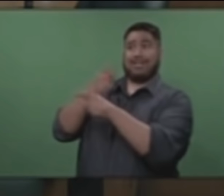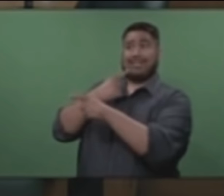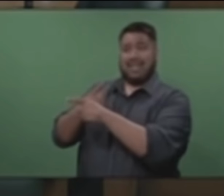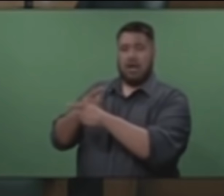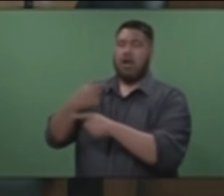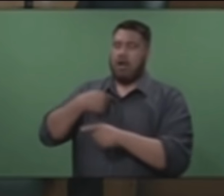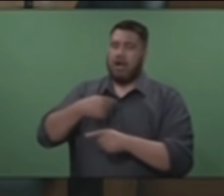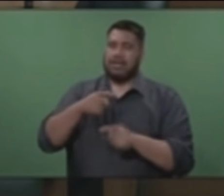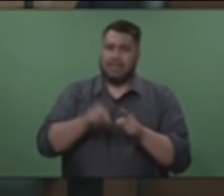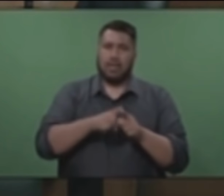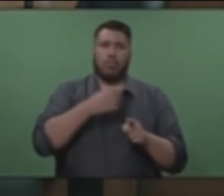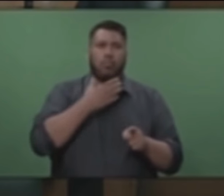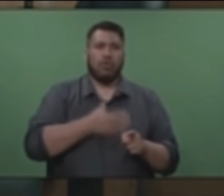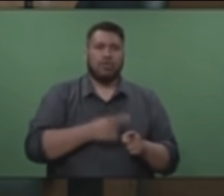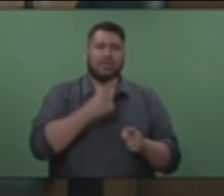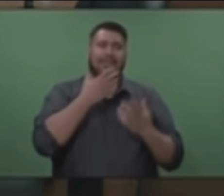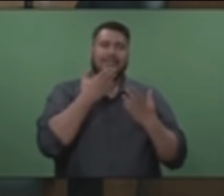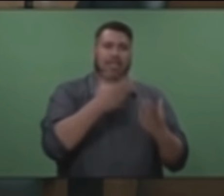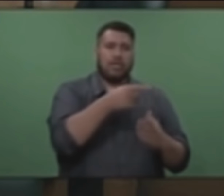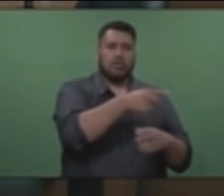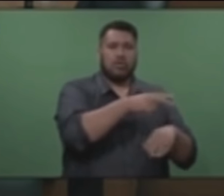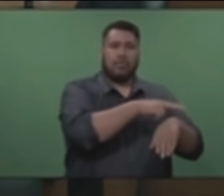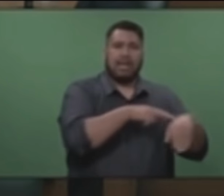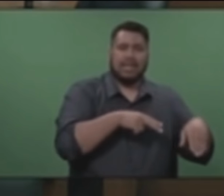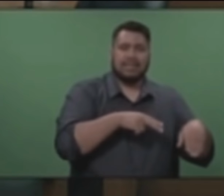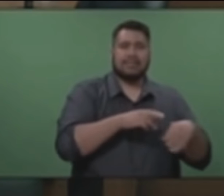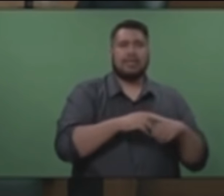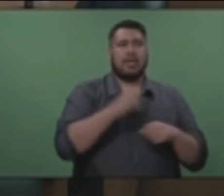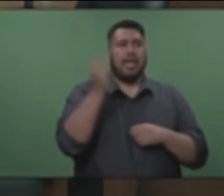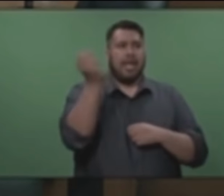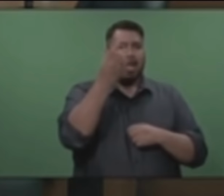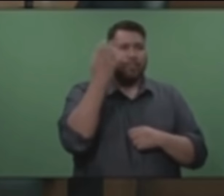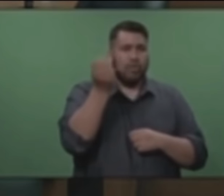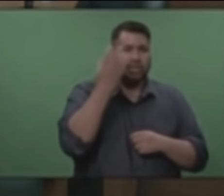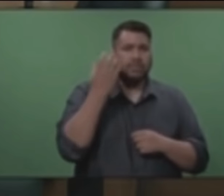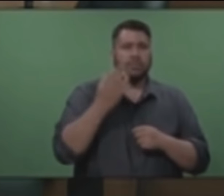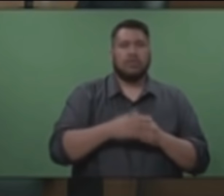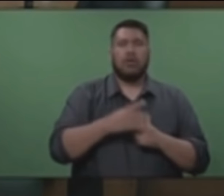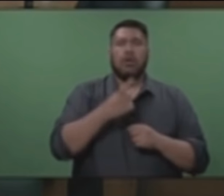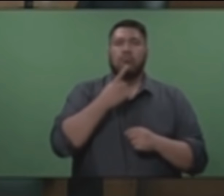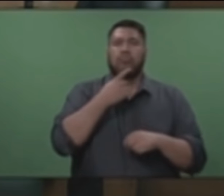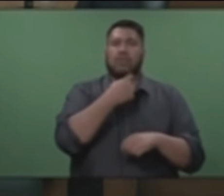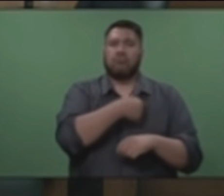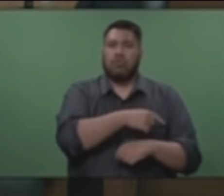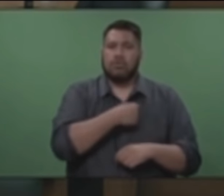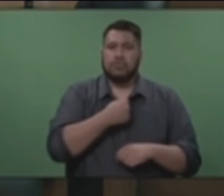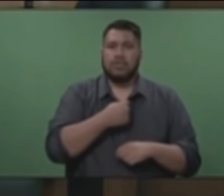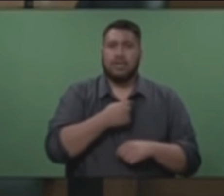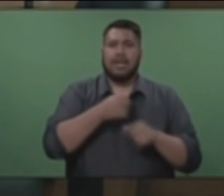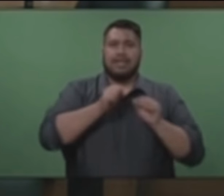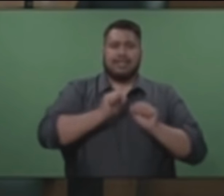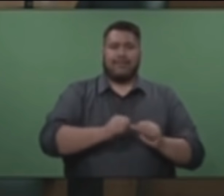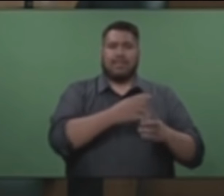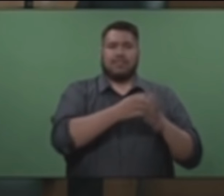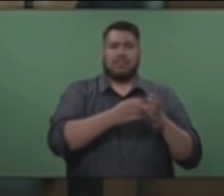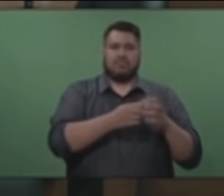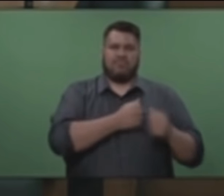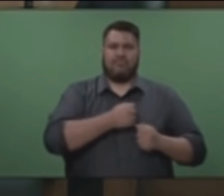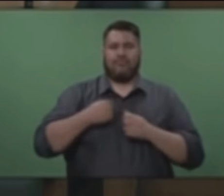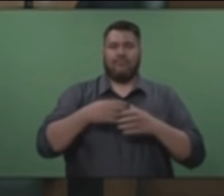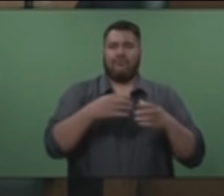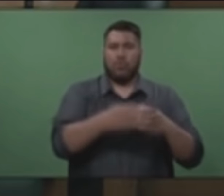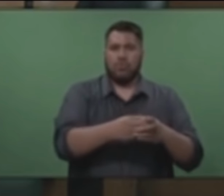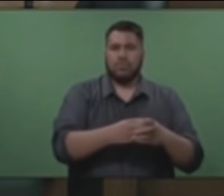New Zealand Police, the ambulance services, the Red Cross, our Defence Force,